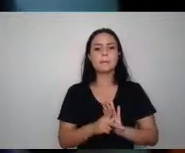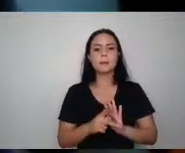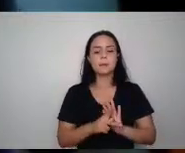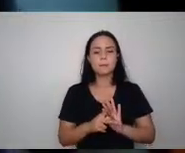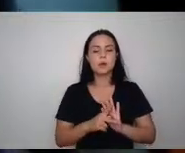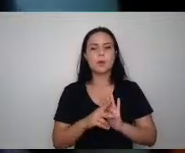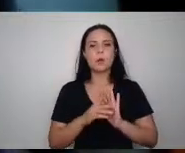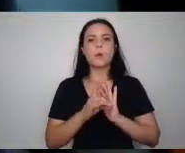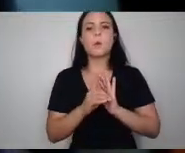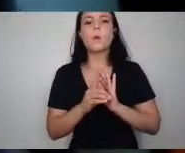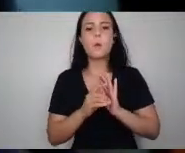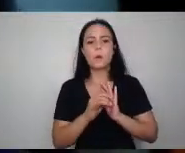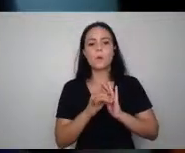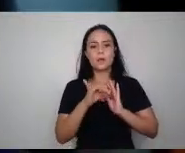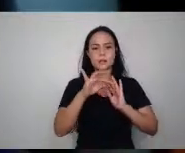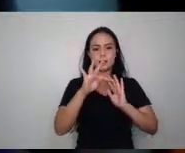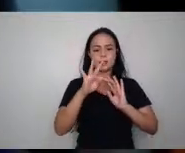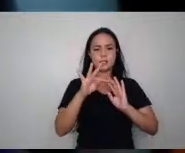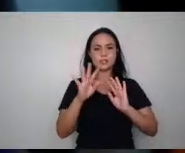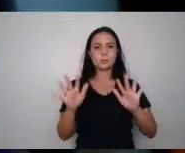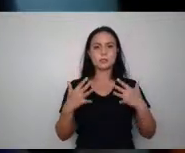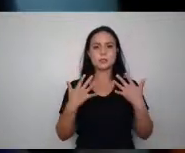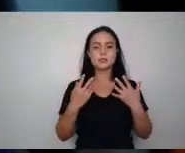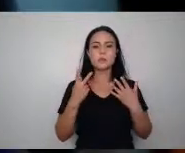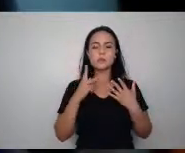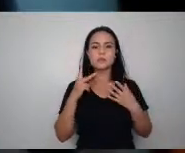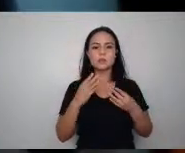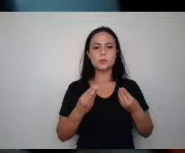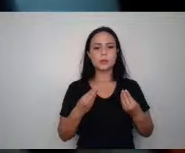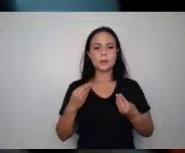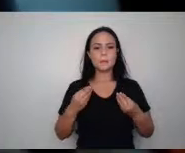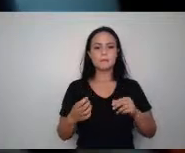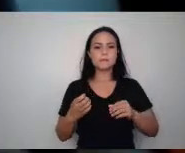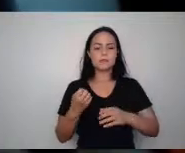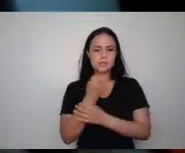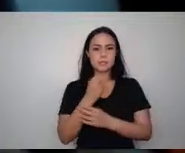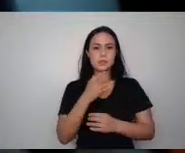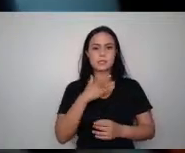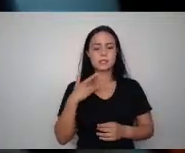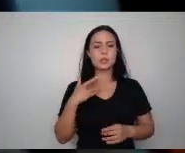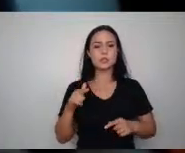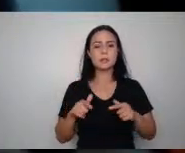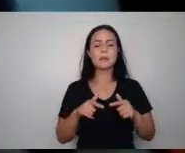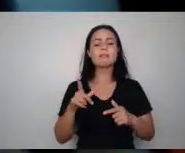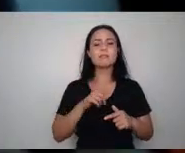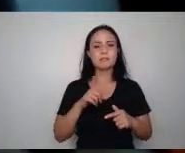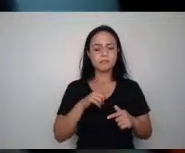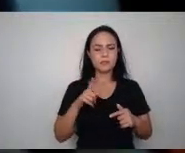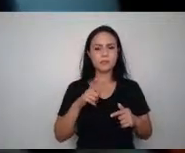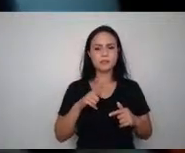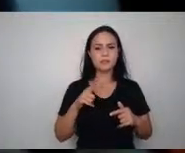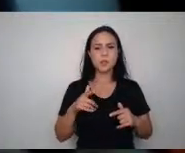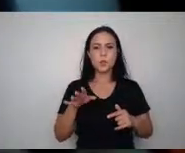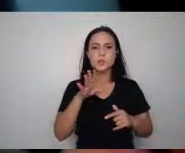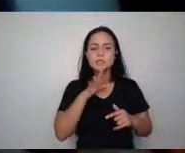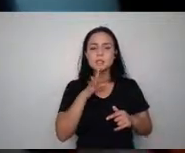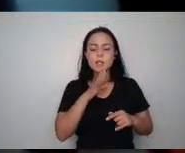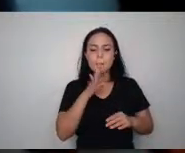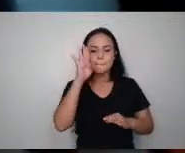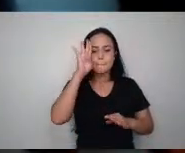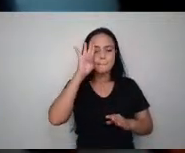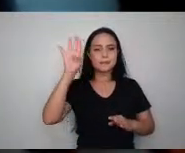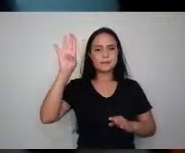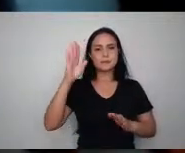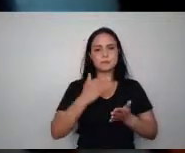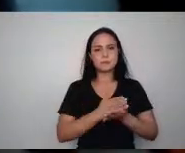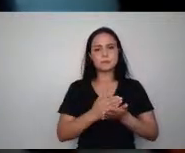always one of the issues that the ILO mentioned, which was that health and security at work have